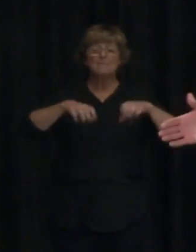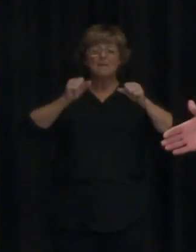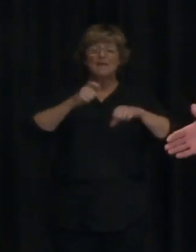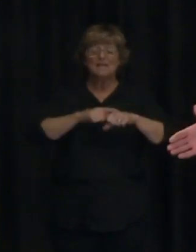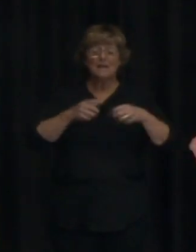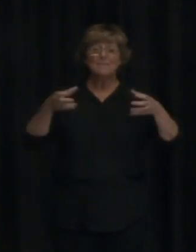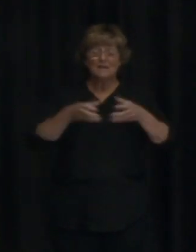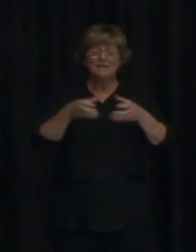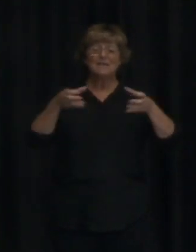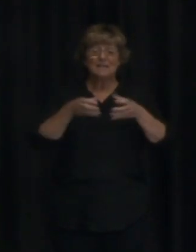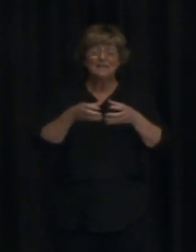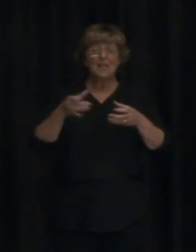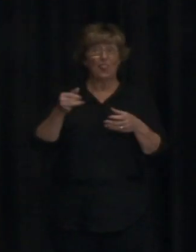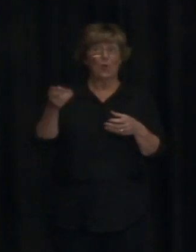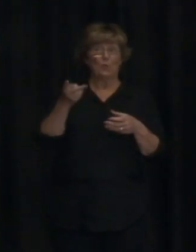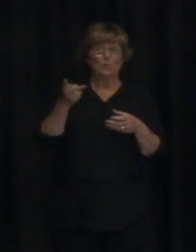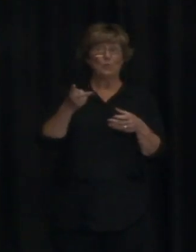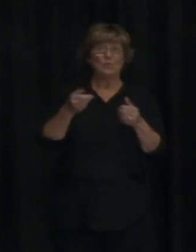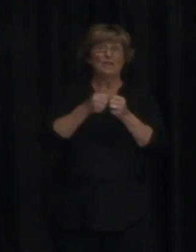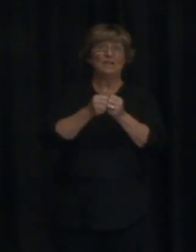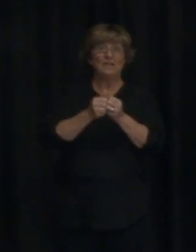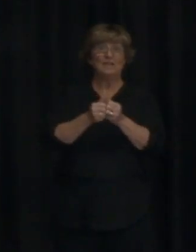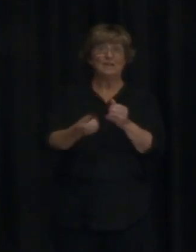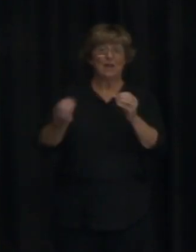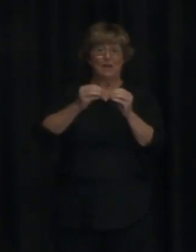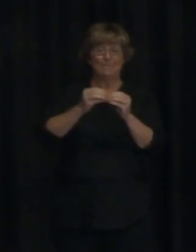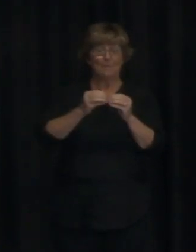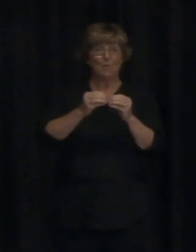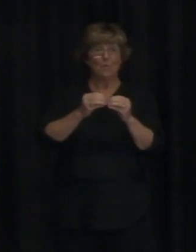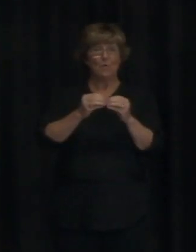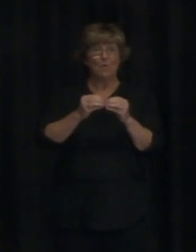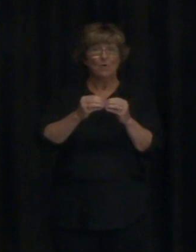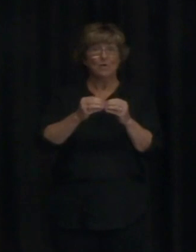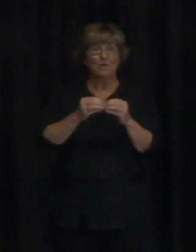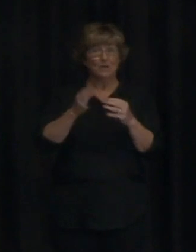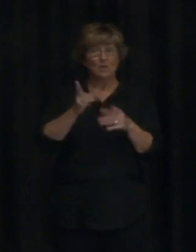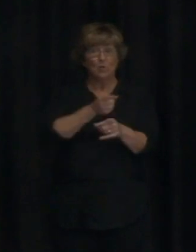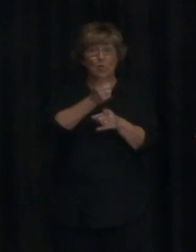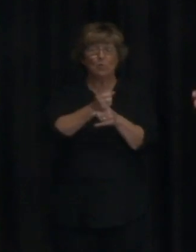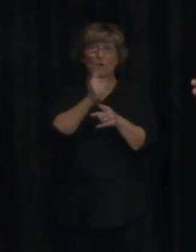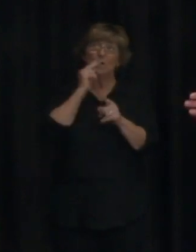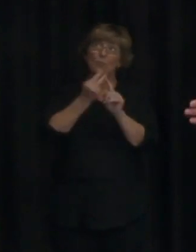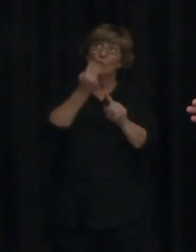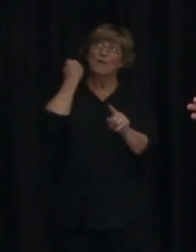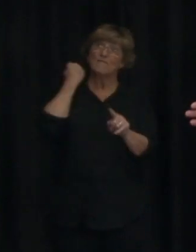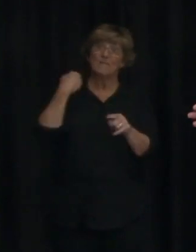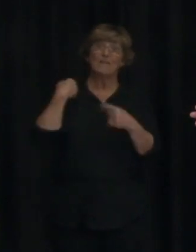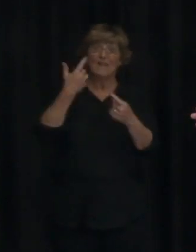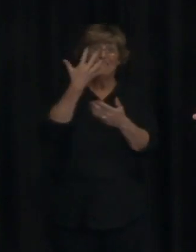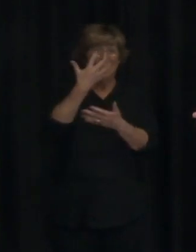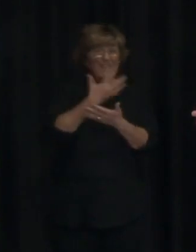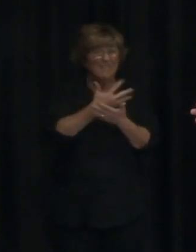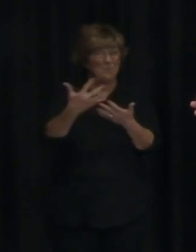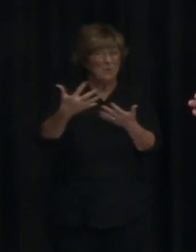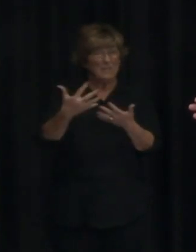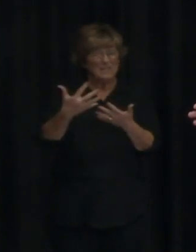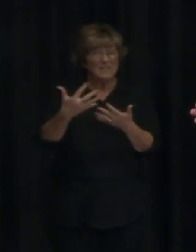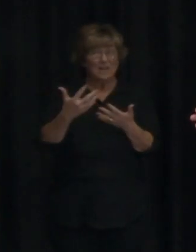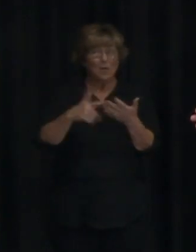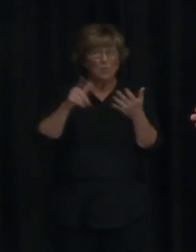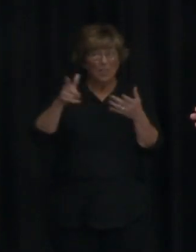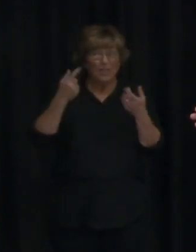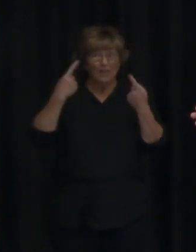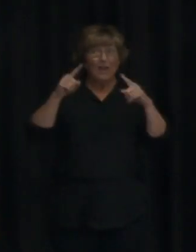though those two in particular, more than they have in some time. And it's right to just reflect in the last 5 weeks what they